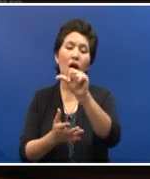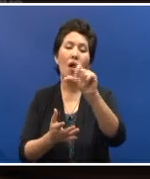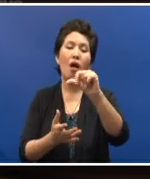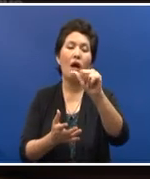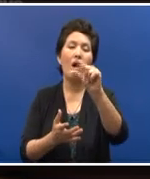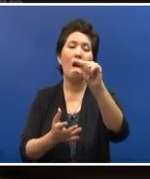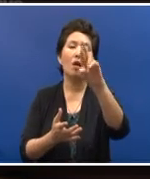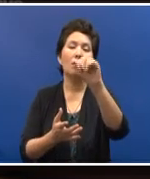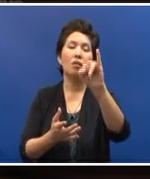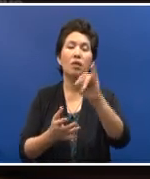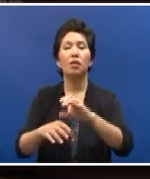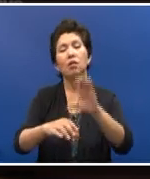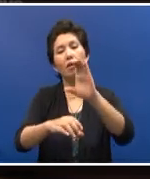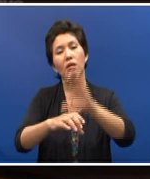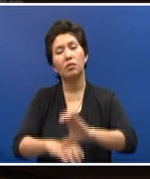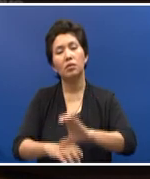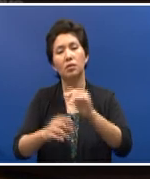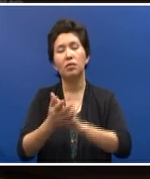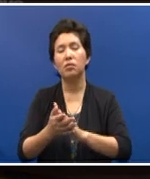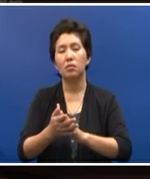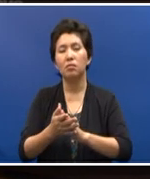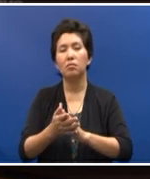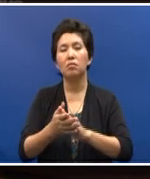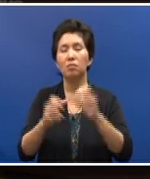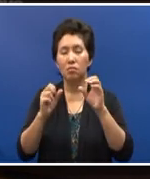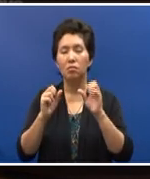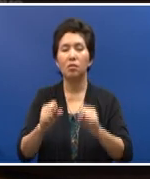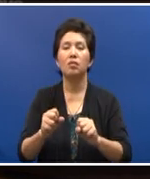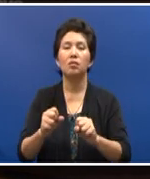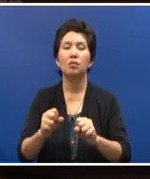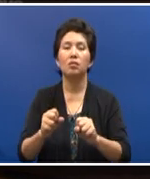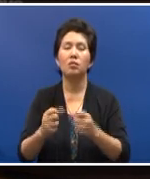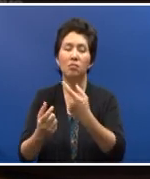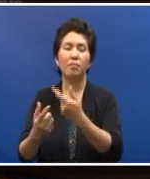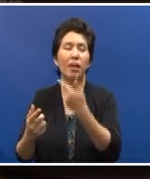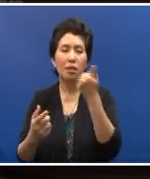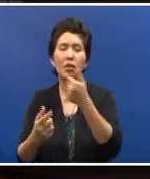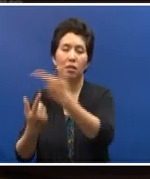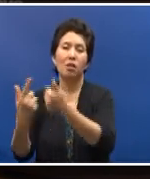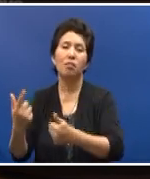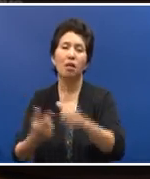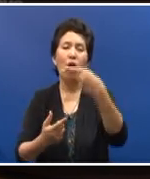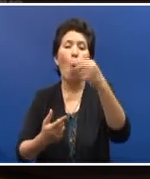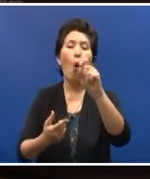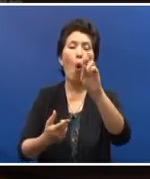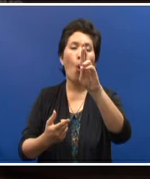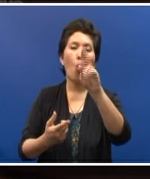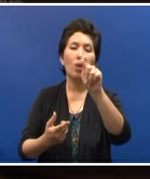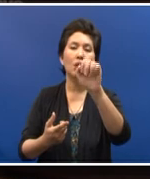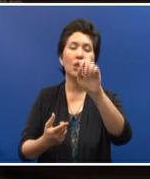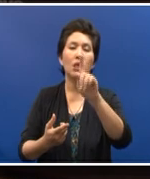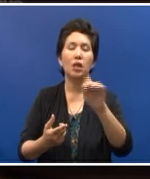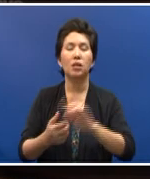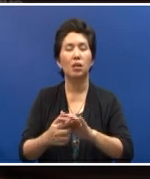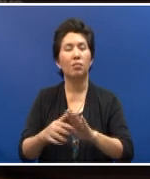agriculturists able to reap more yield and crops than the horticulturists. Okay. However,